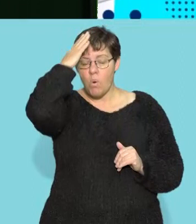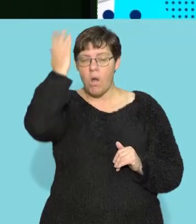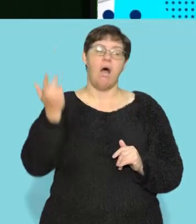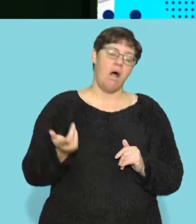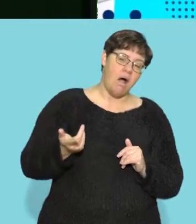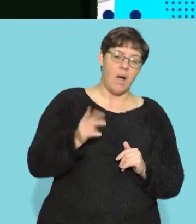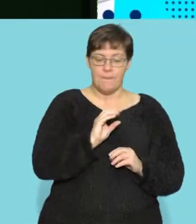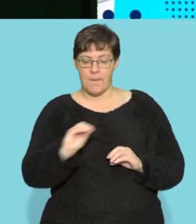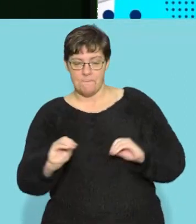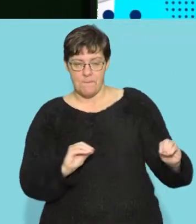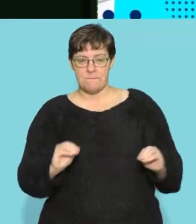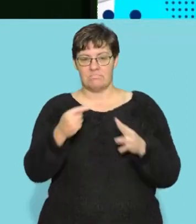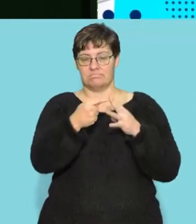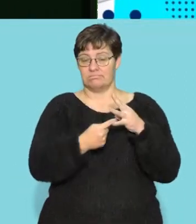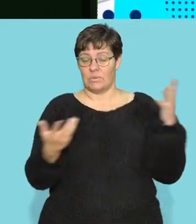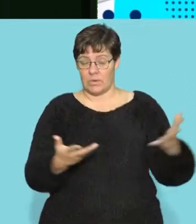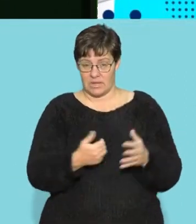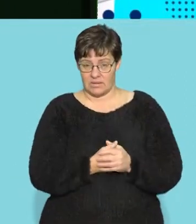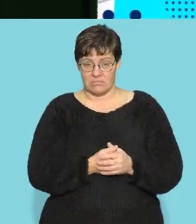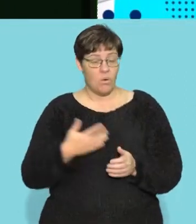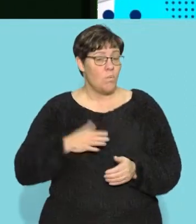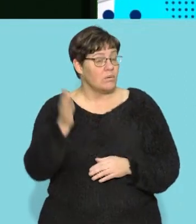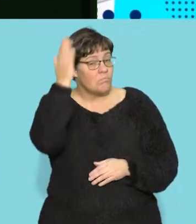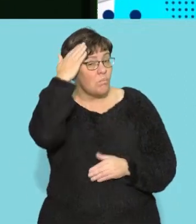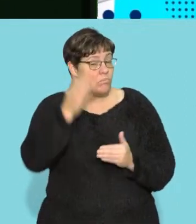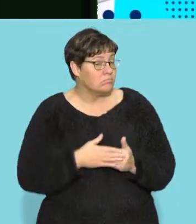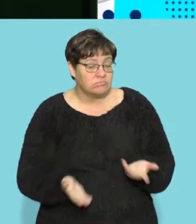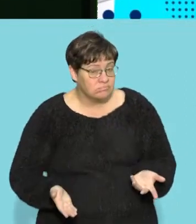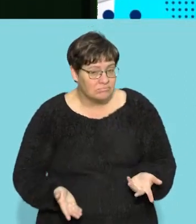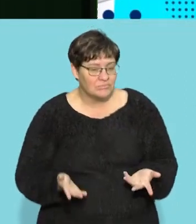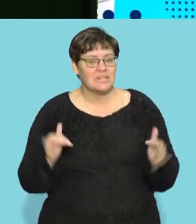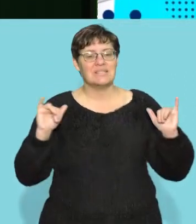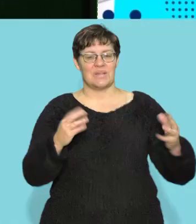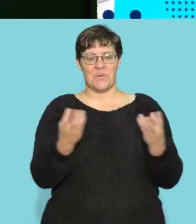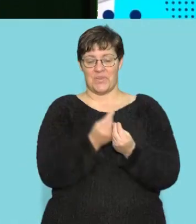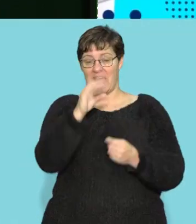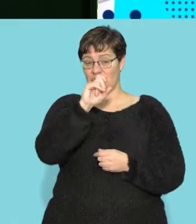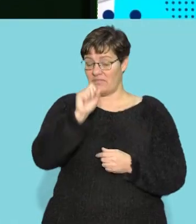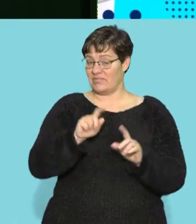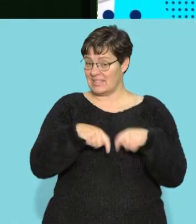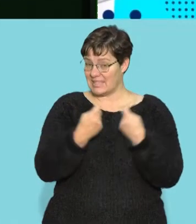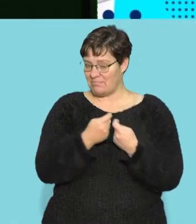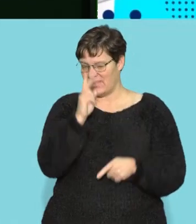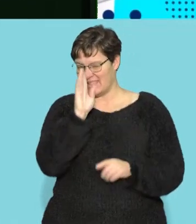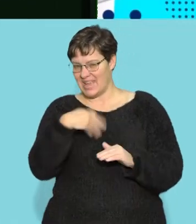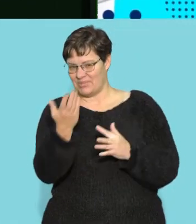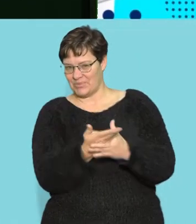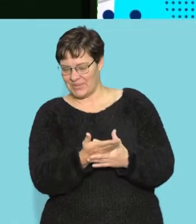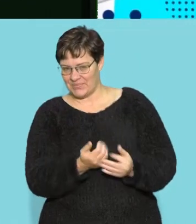certain items. You want to know more about the balance sheet? Stay with Ashraf and the crew. We'll see you just now.